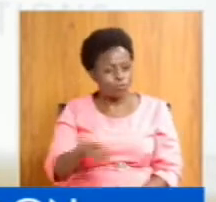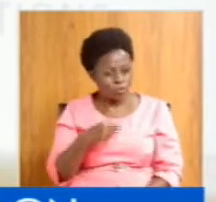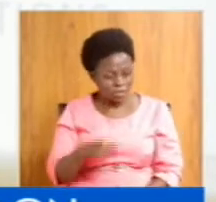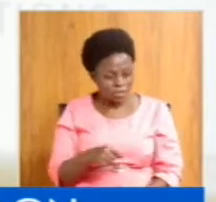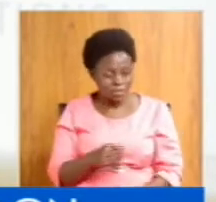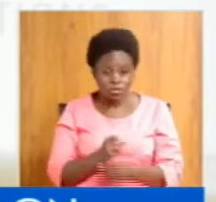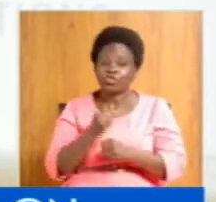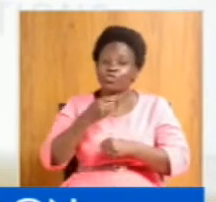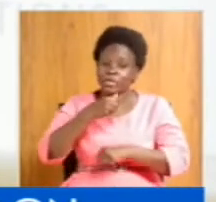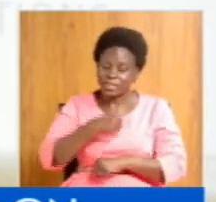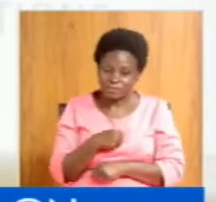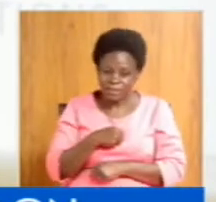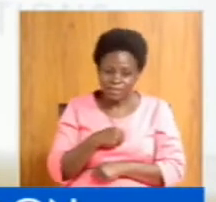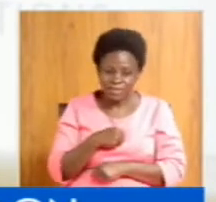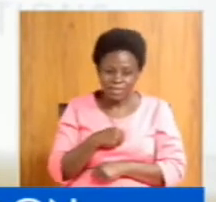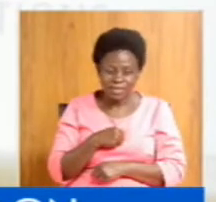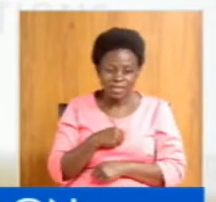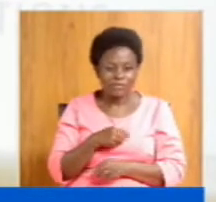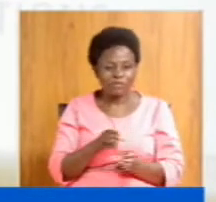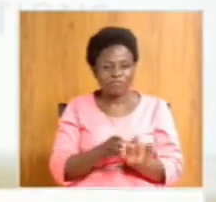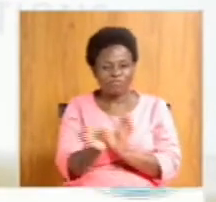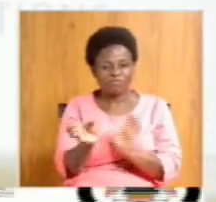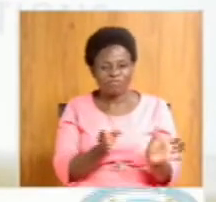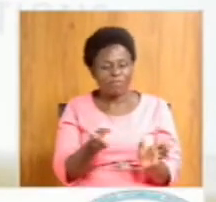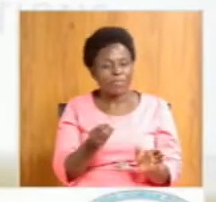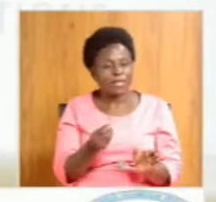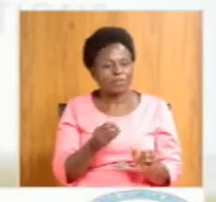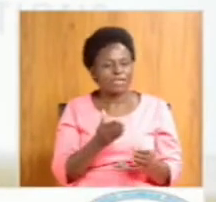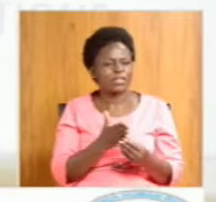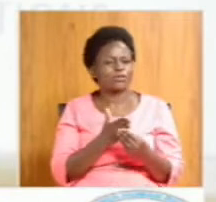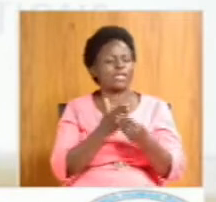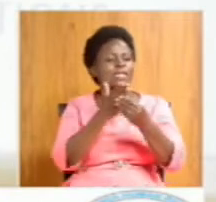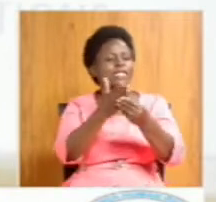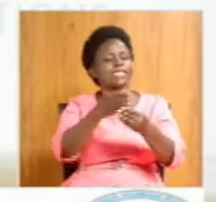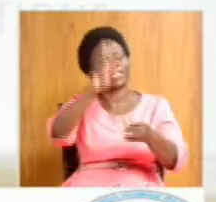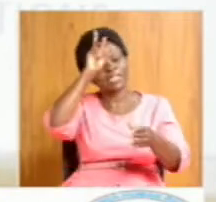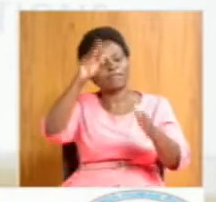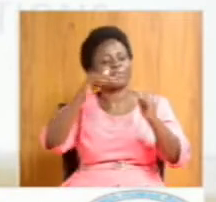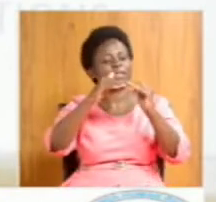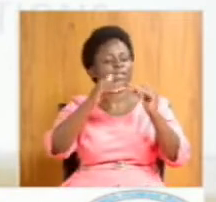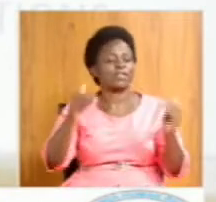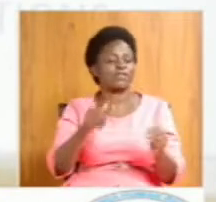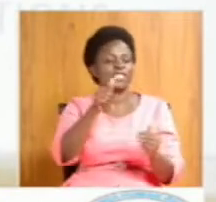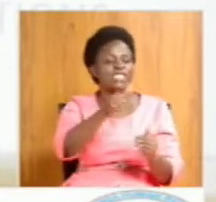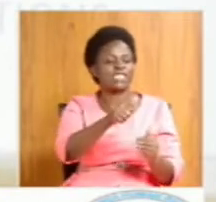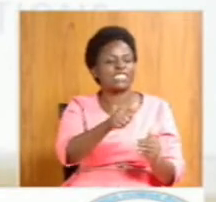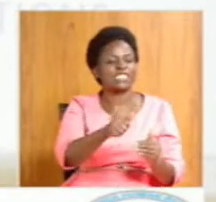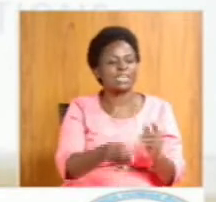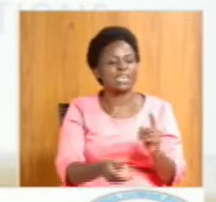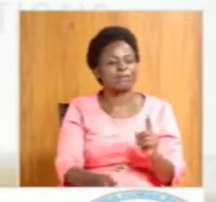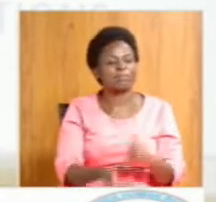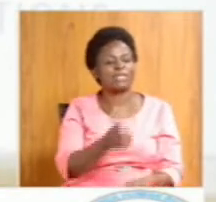So trust me, if we distribute that money to the leaders at the village level, each one will get